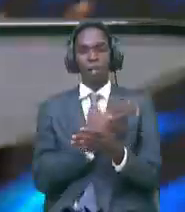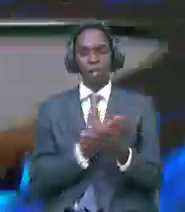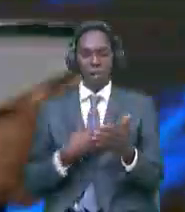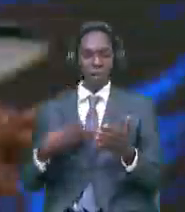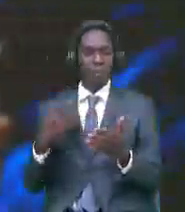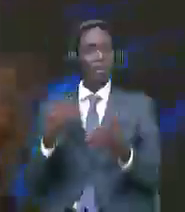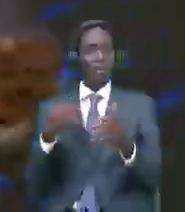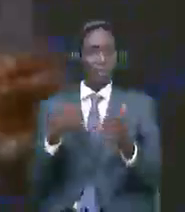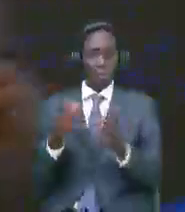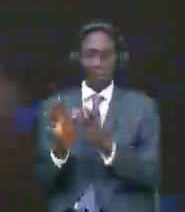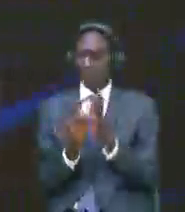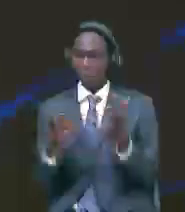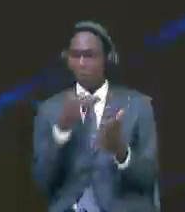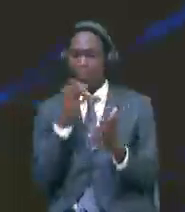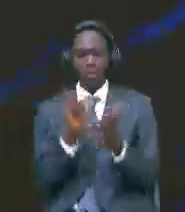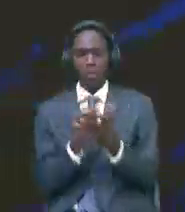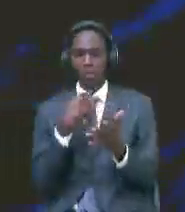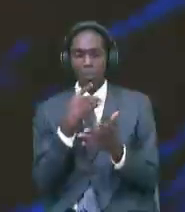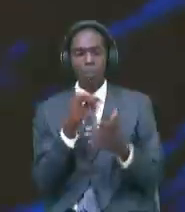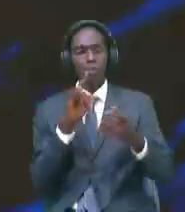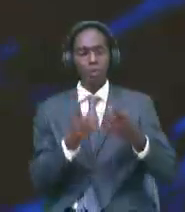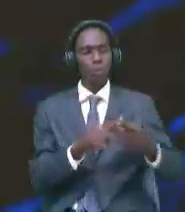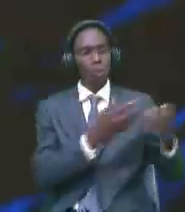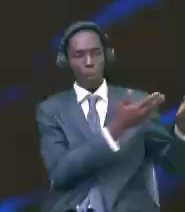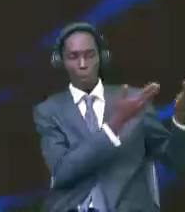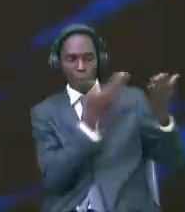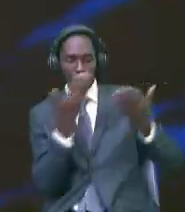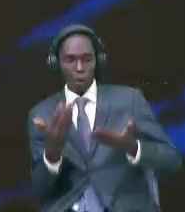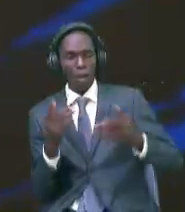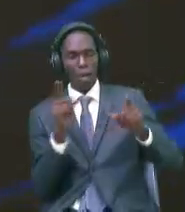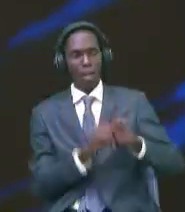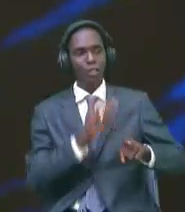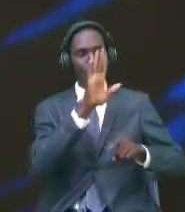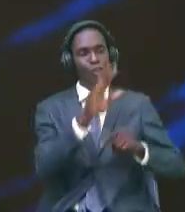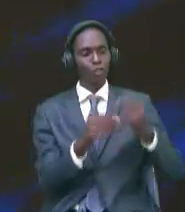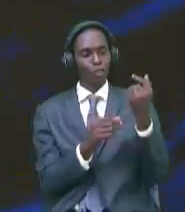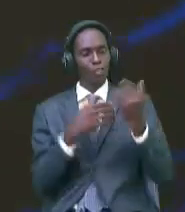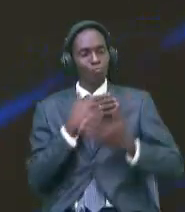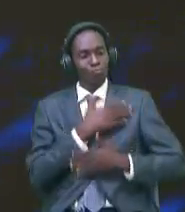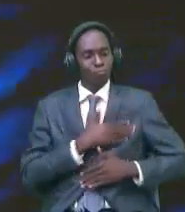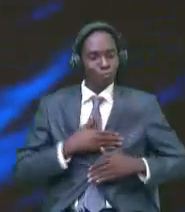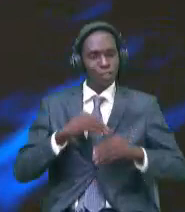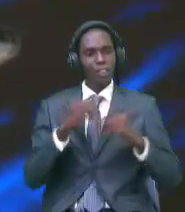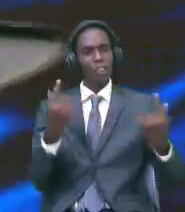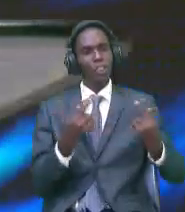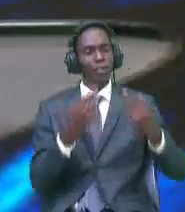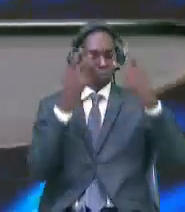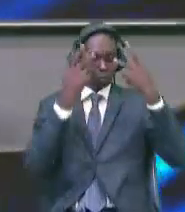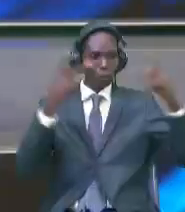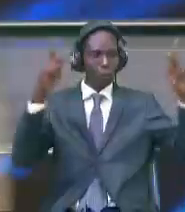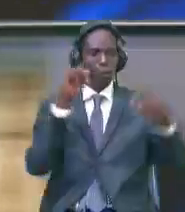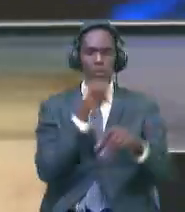in store, as sensuality has prospered him. In fact, the word of God